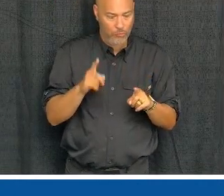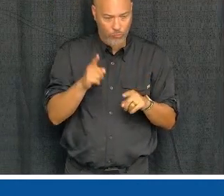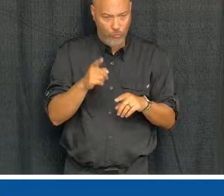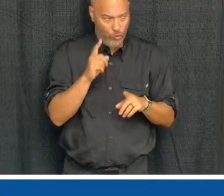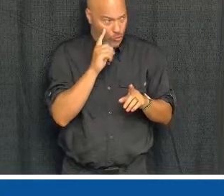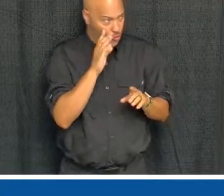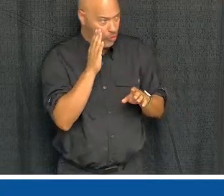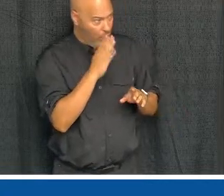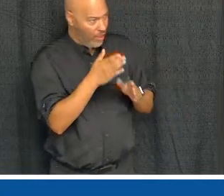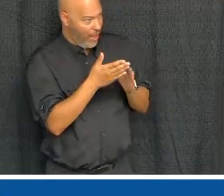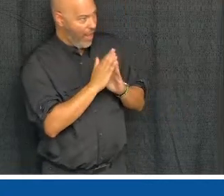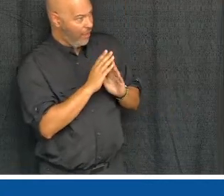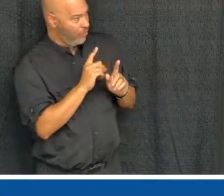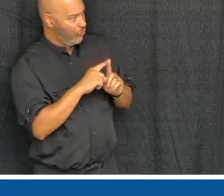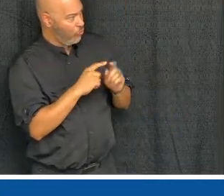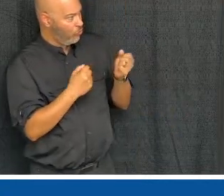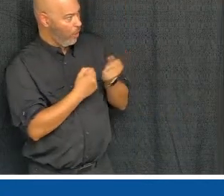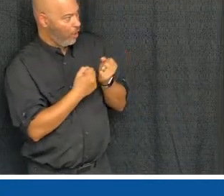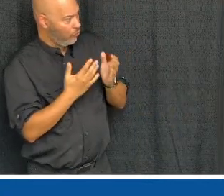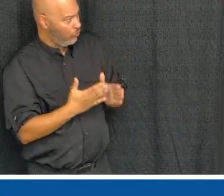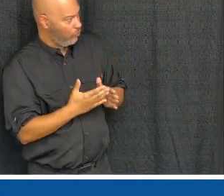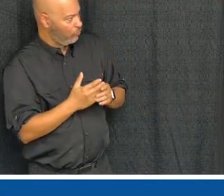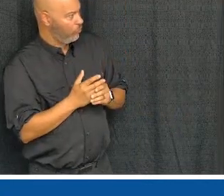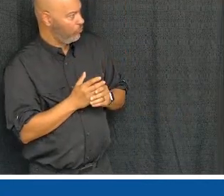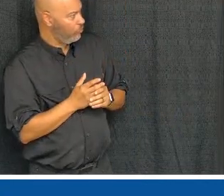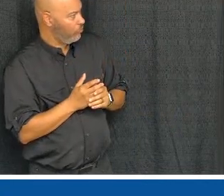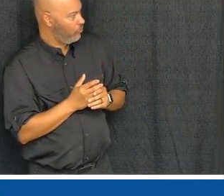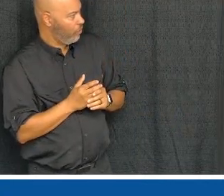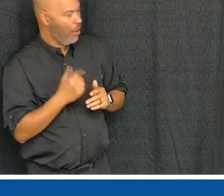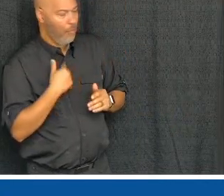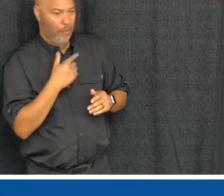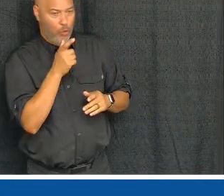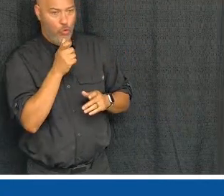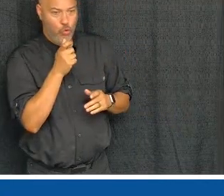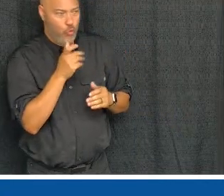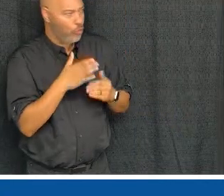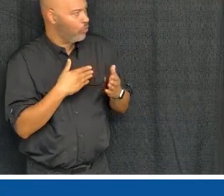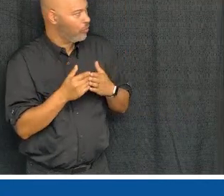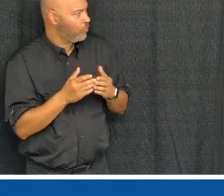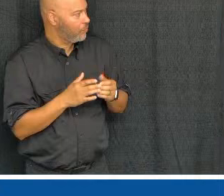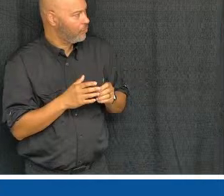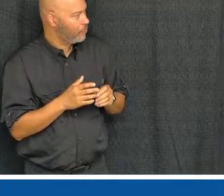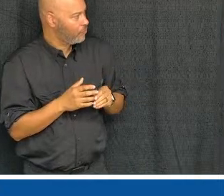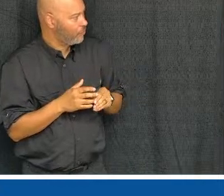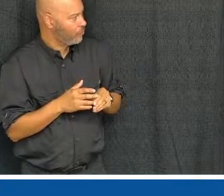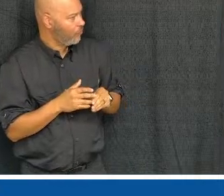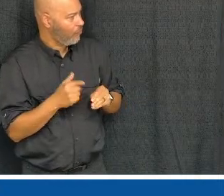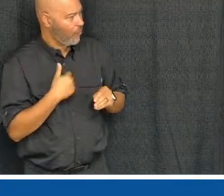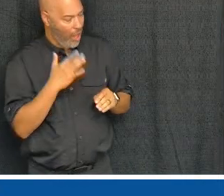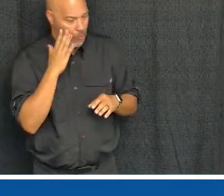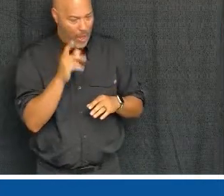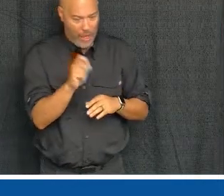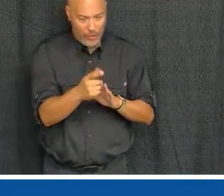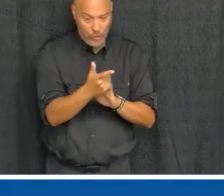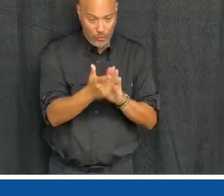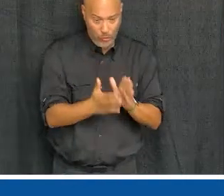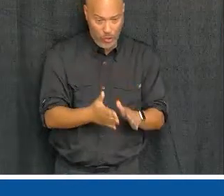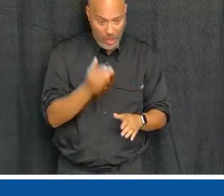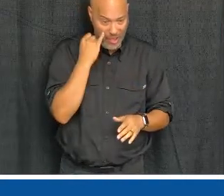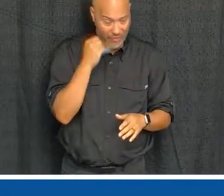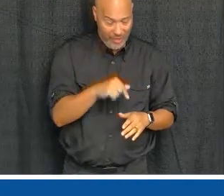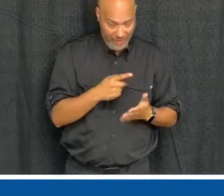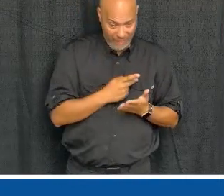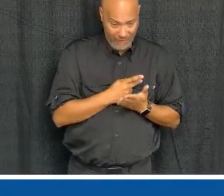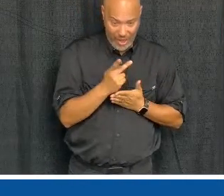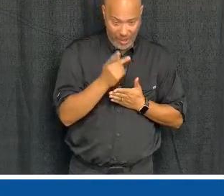sponsor? You're Whoever back wants on. to answer it. I was just gonna ask Mr. Bittner, if this amendment failed